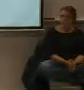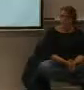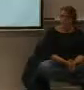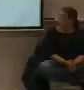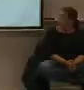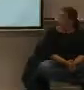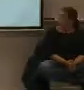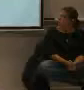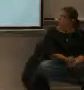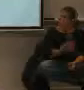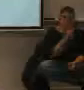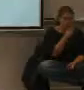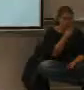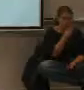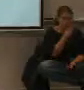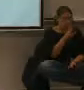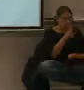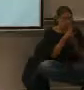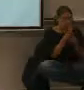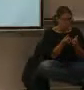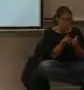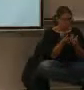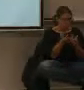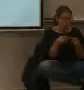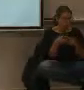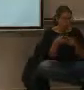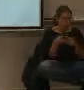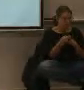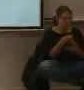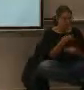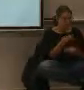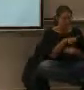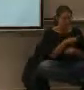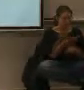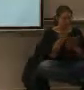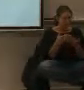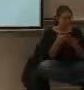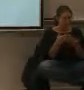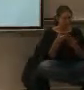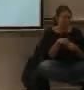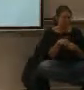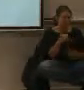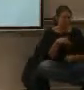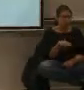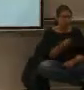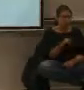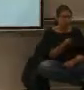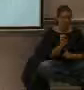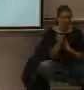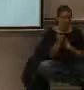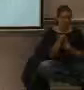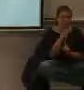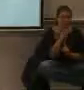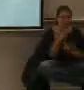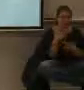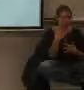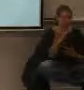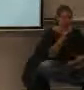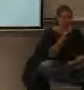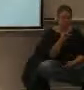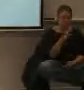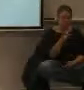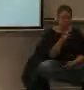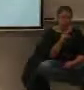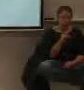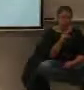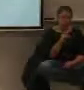It is water soluble, so it goes out from the fields easily into the aquatic environment. It doesn't tend to bioconcentrate